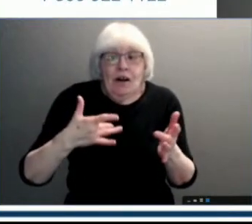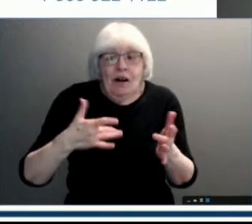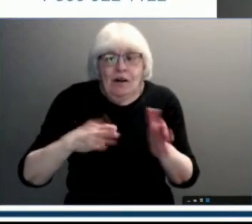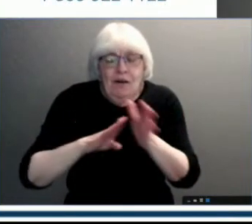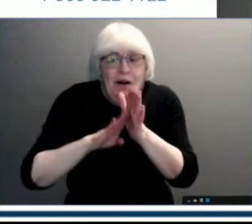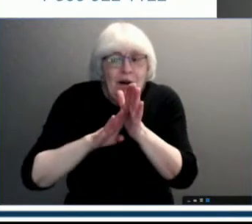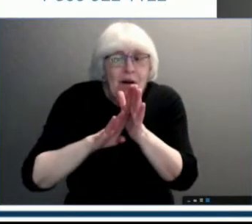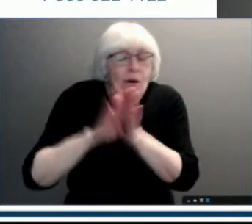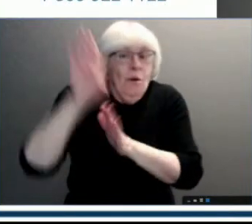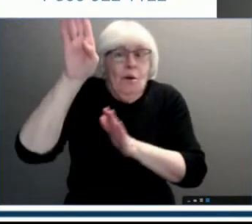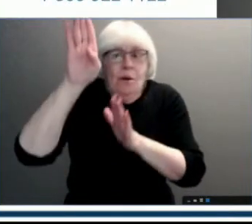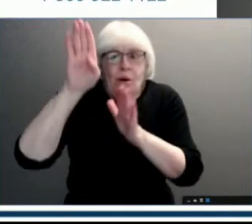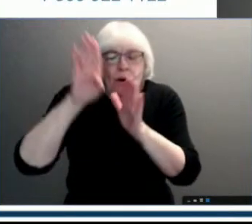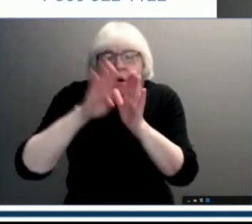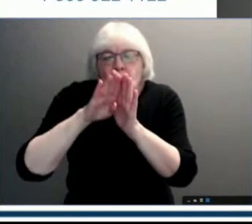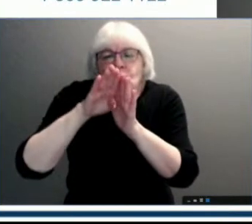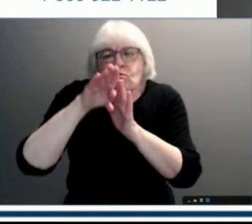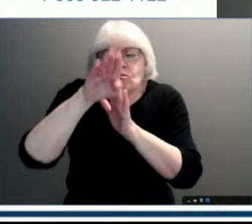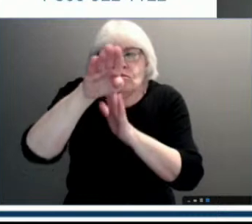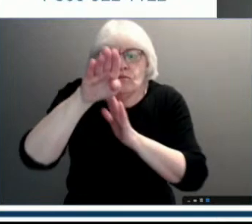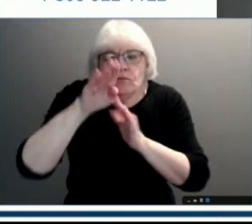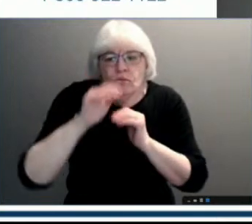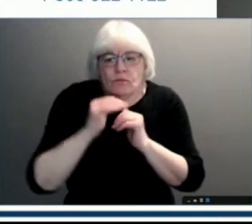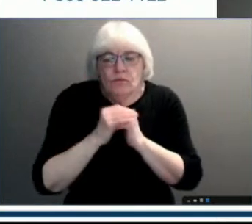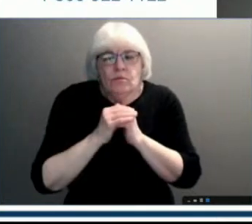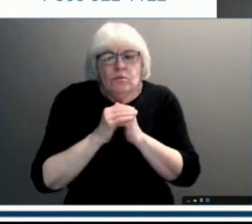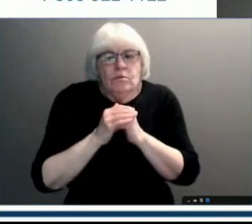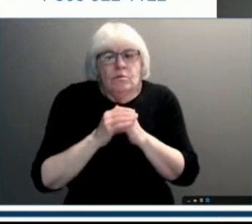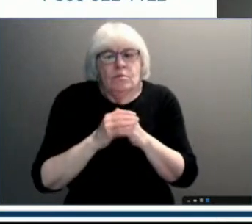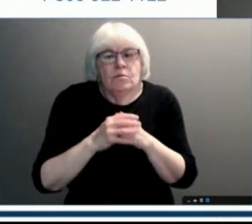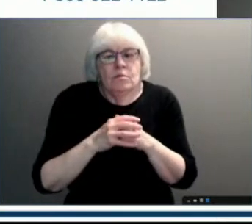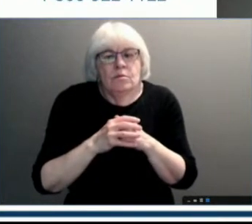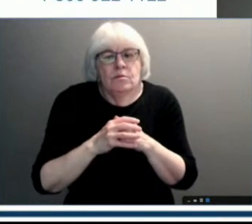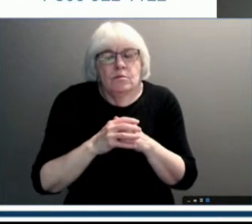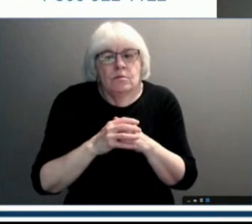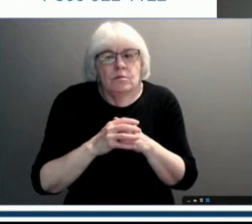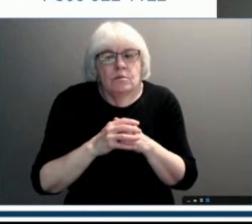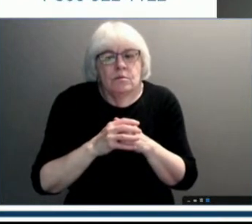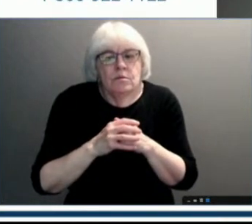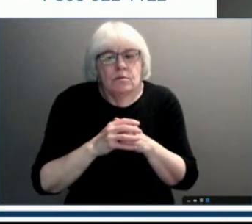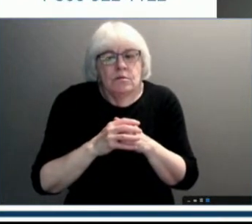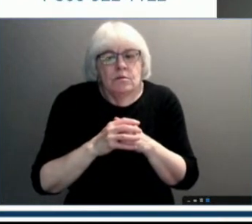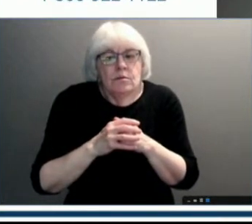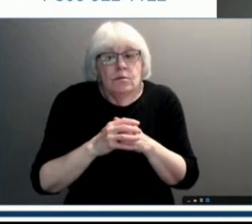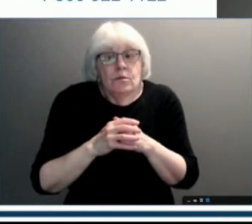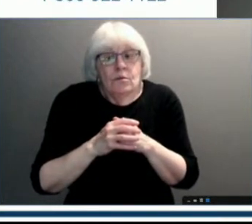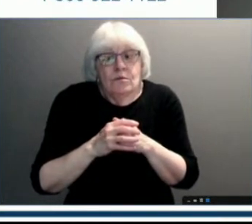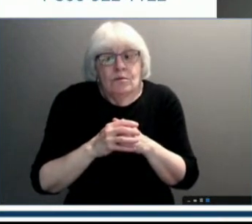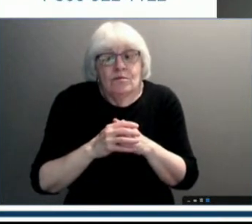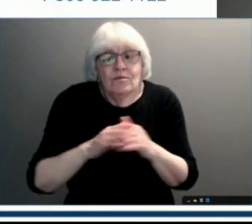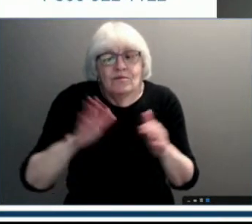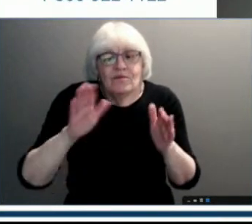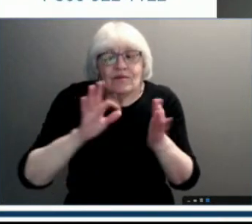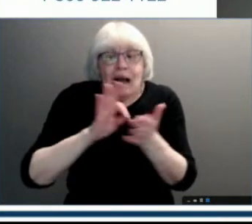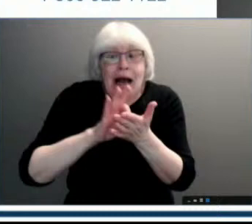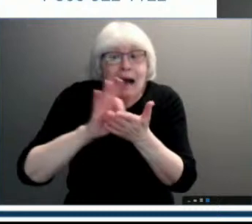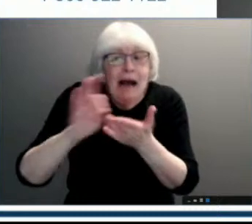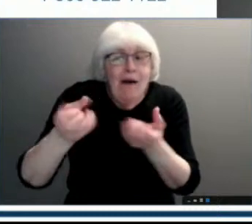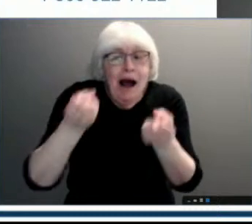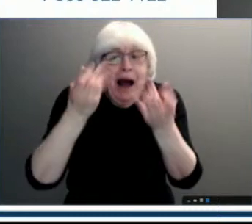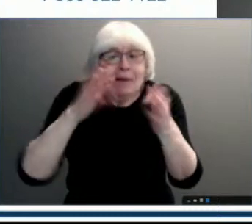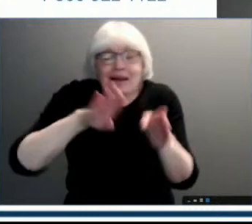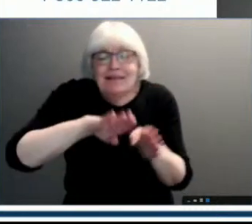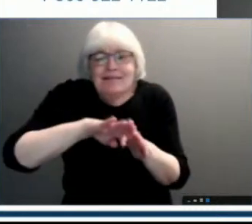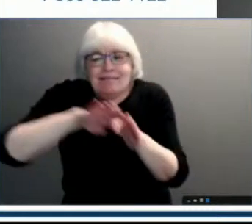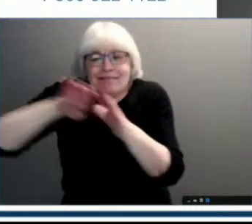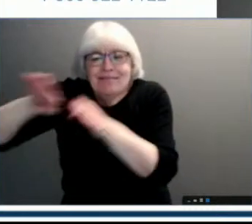starting to move away from even reporting and counting daily cases, and we're looking at trends. One of the things we